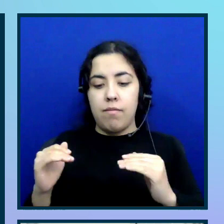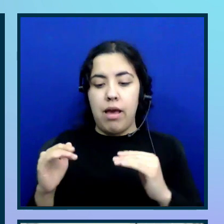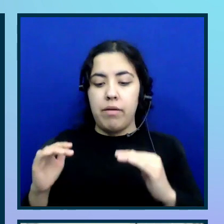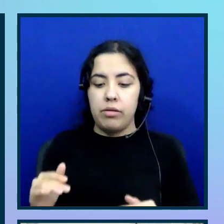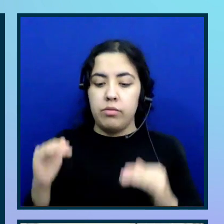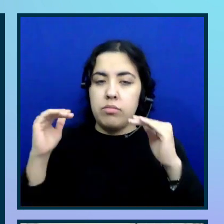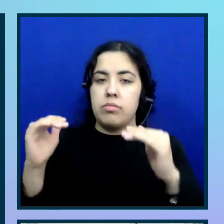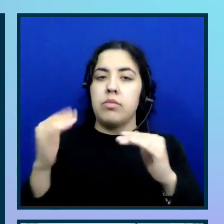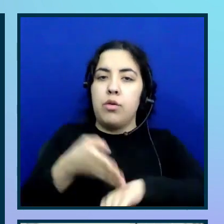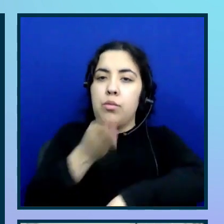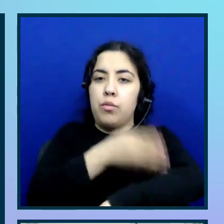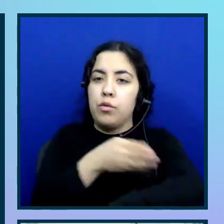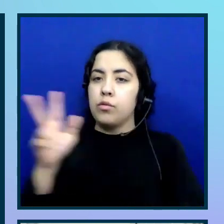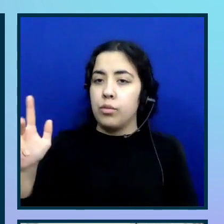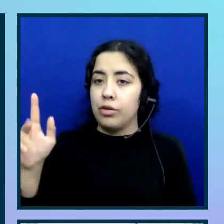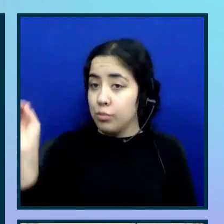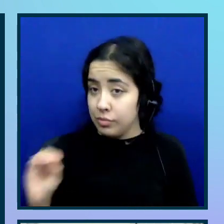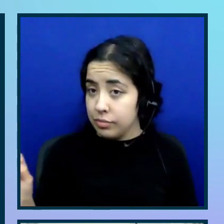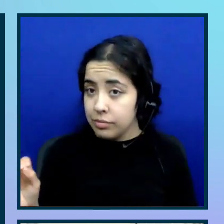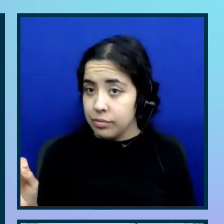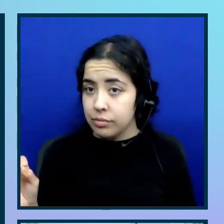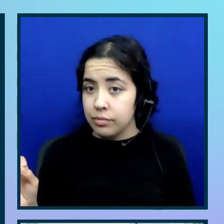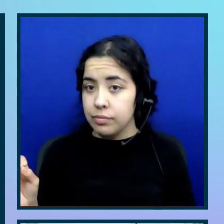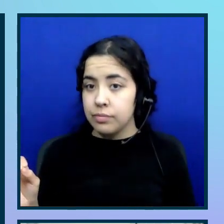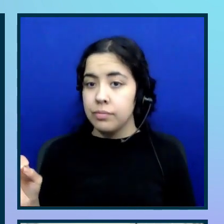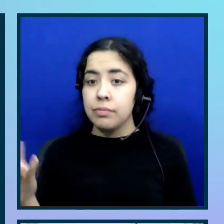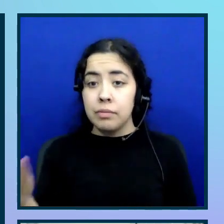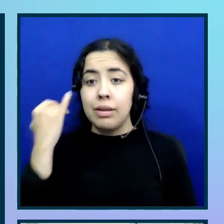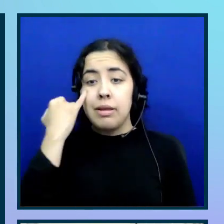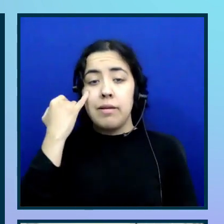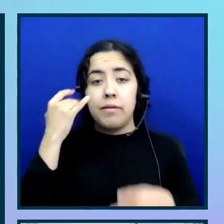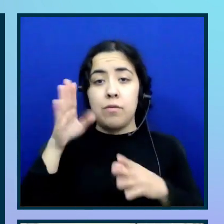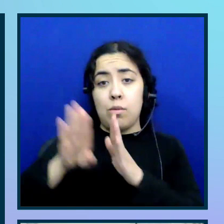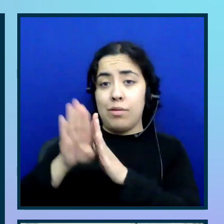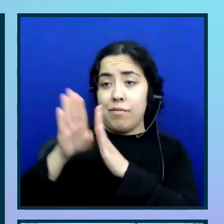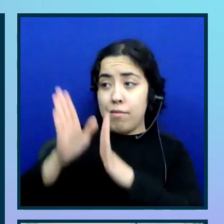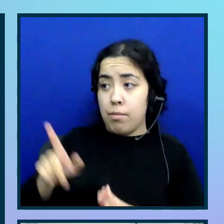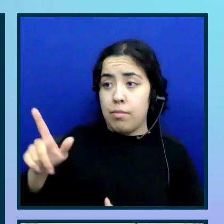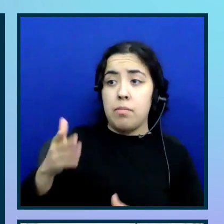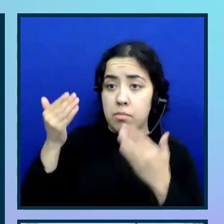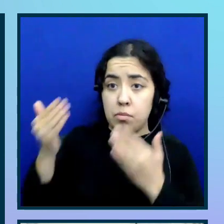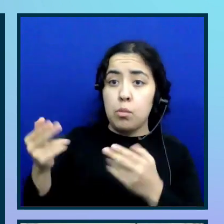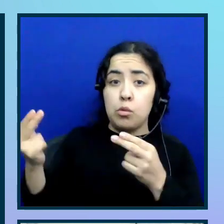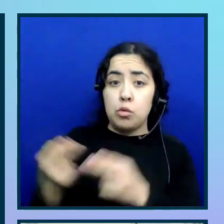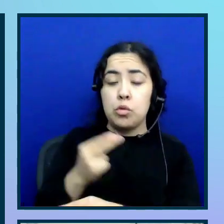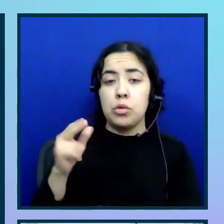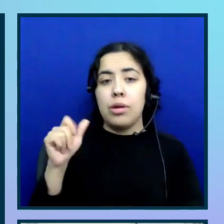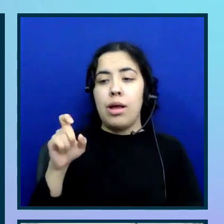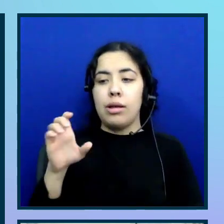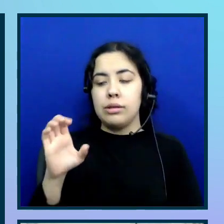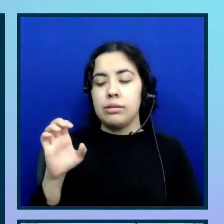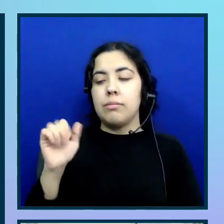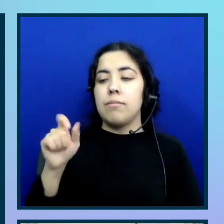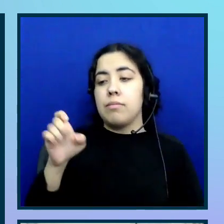another 23%. And so if your developers will use ACTS dev tools, not